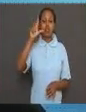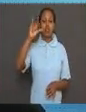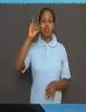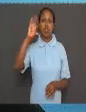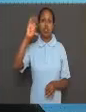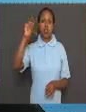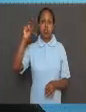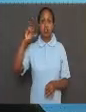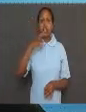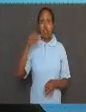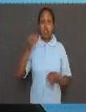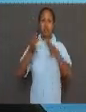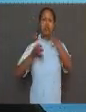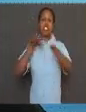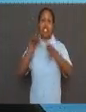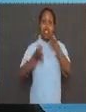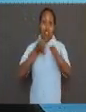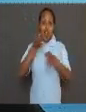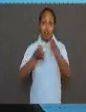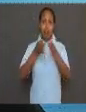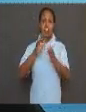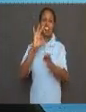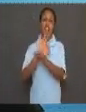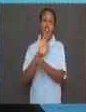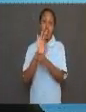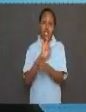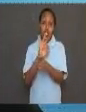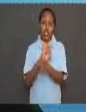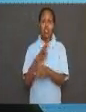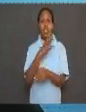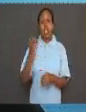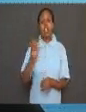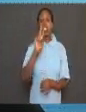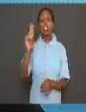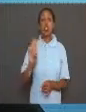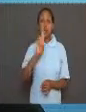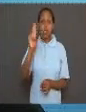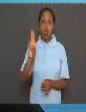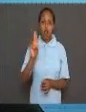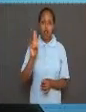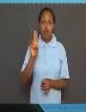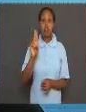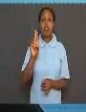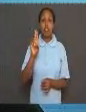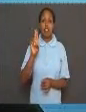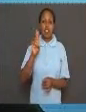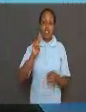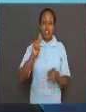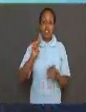to describe the function and use of